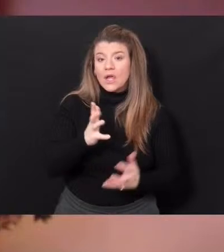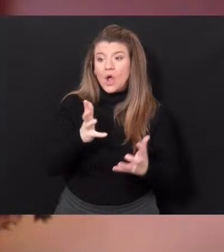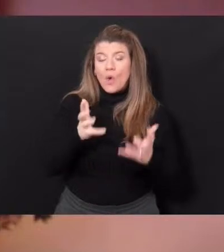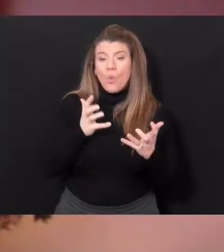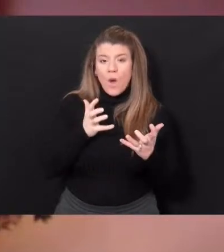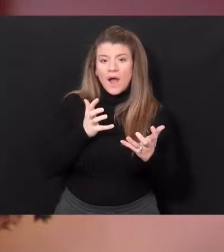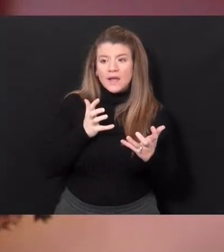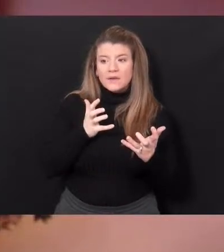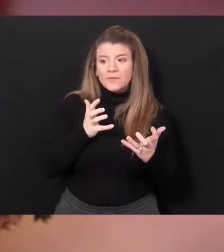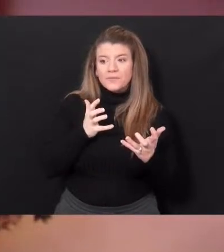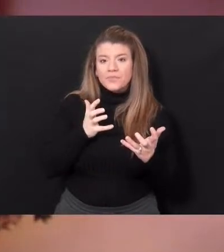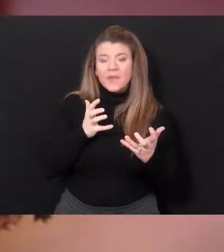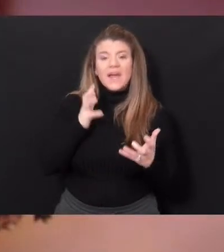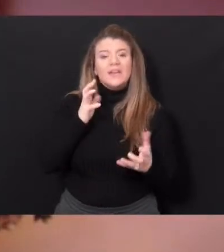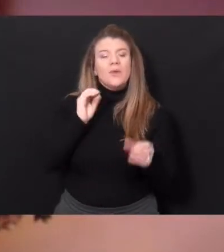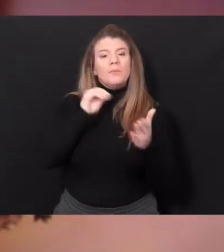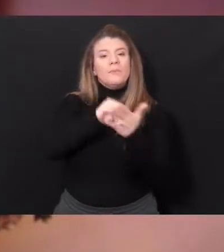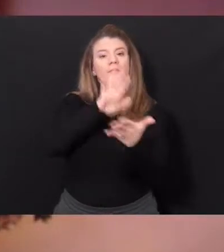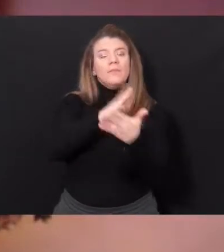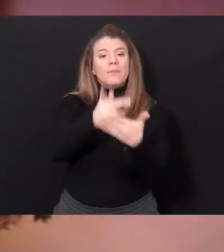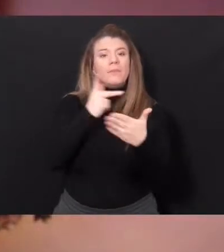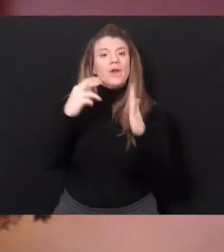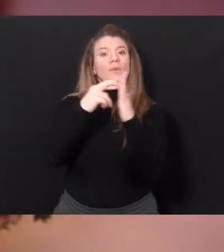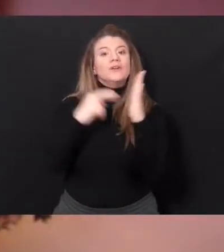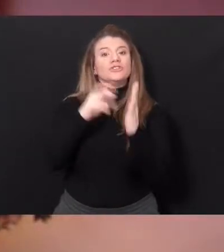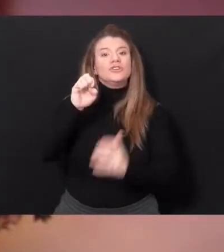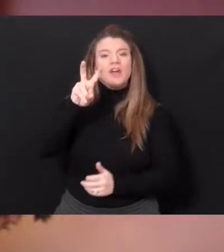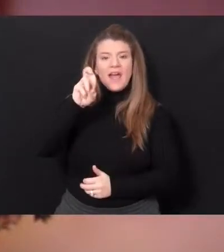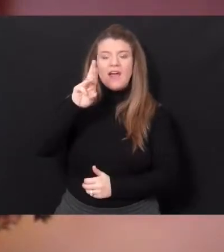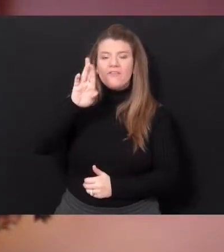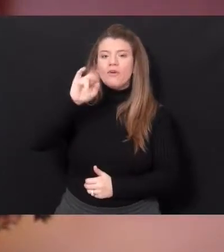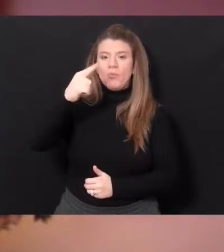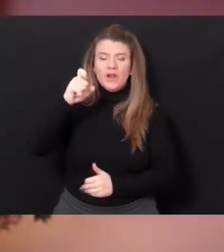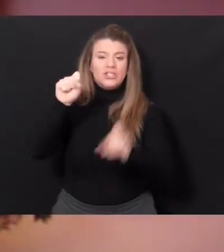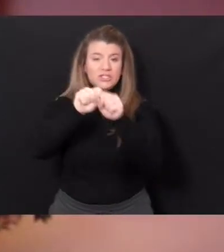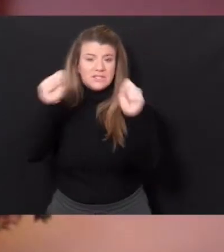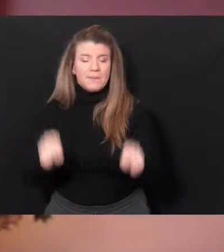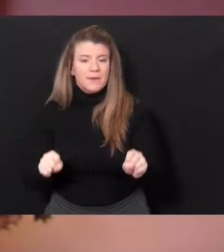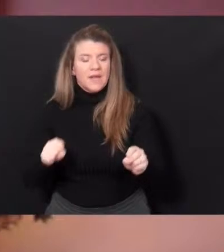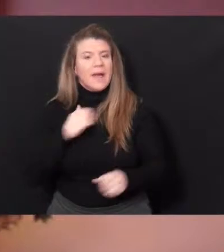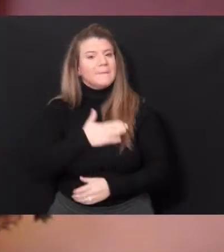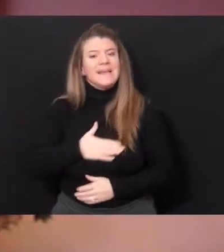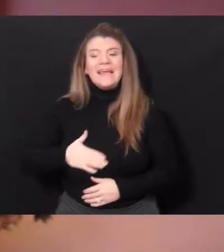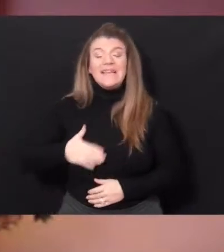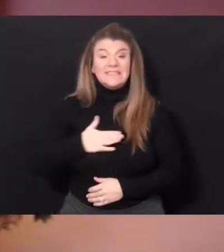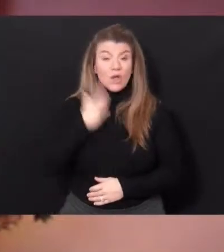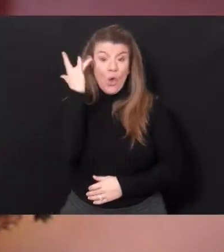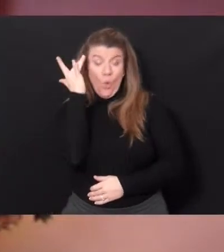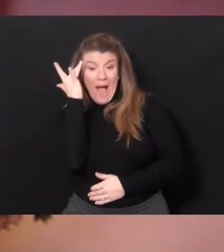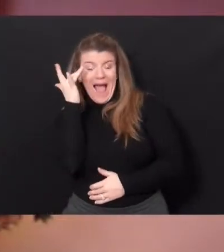the Everbridge system. So please register so that we have a complete line